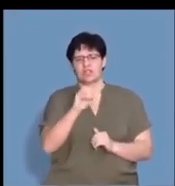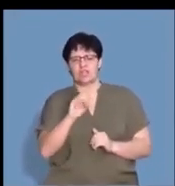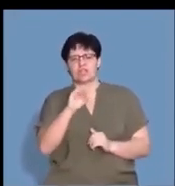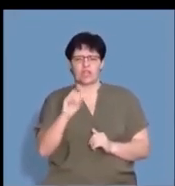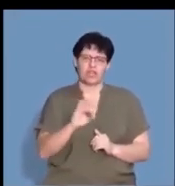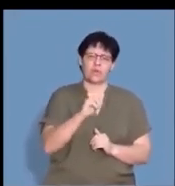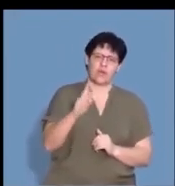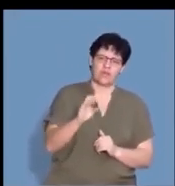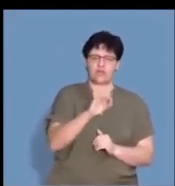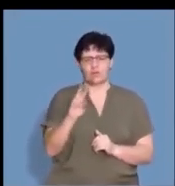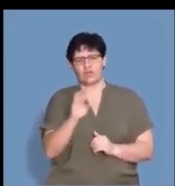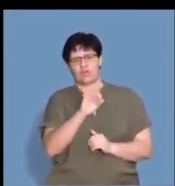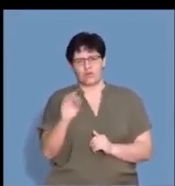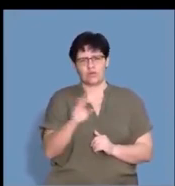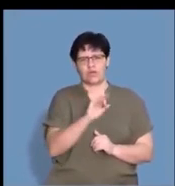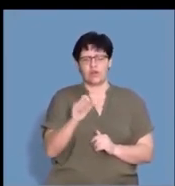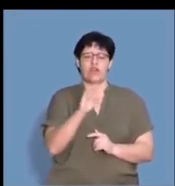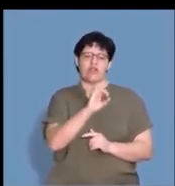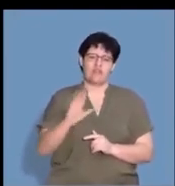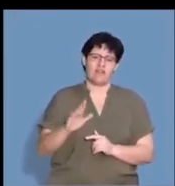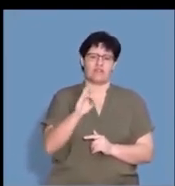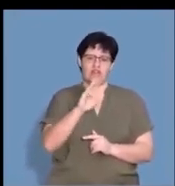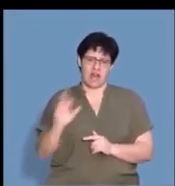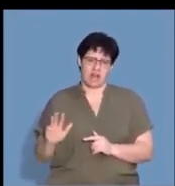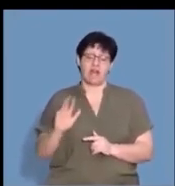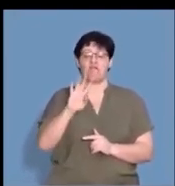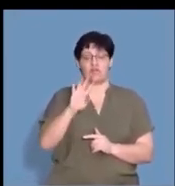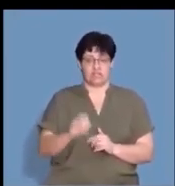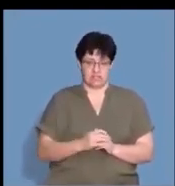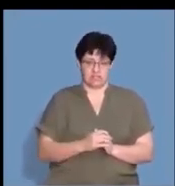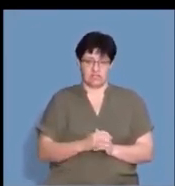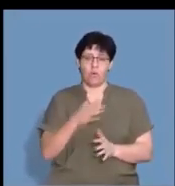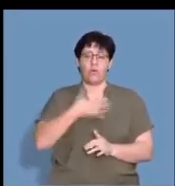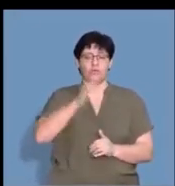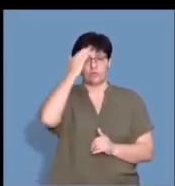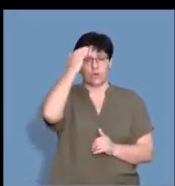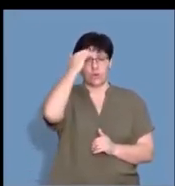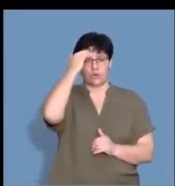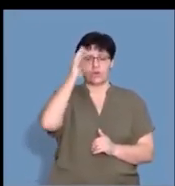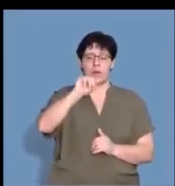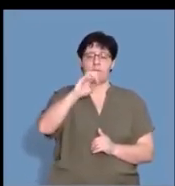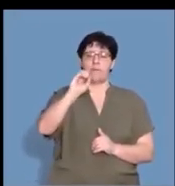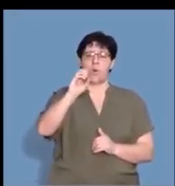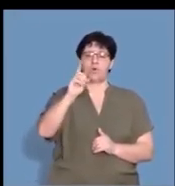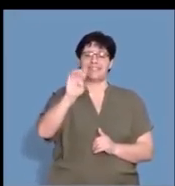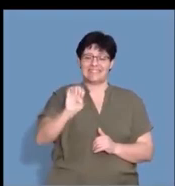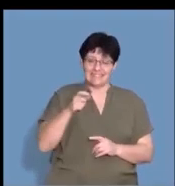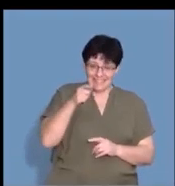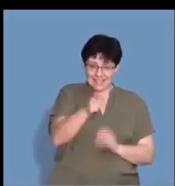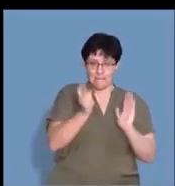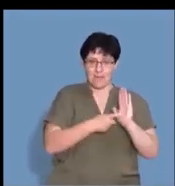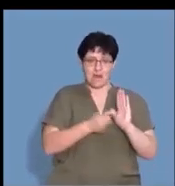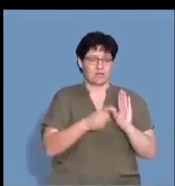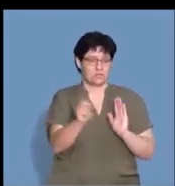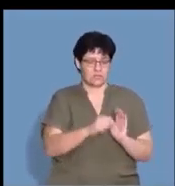30, 31, 32, 32, 35, 39, and 40. And they want to know what is the mode of these